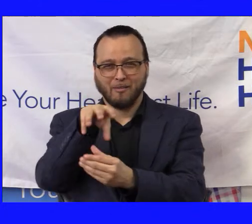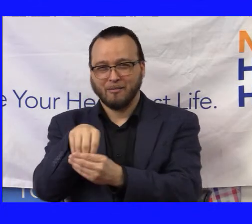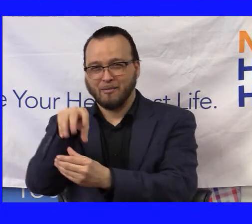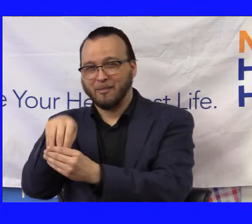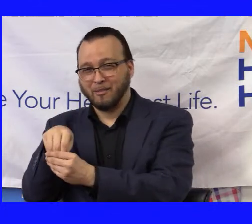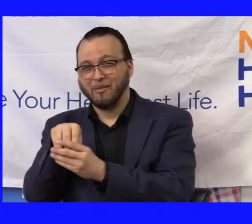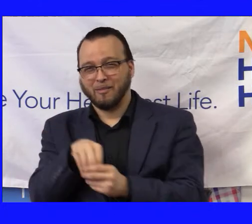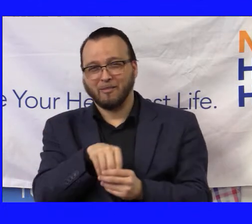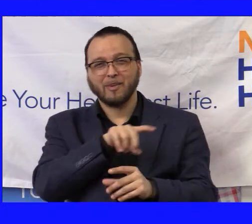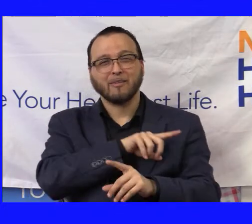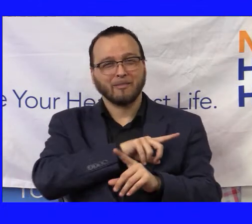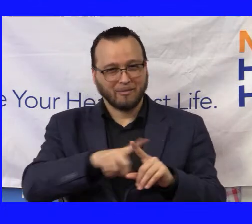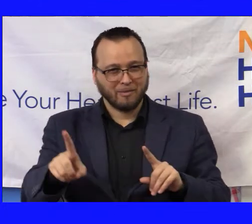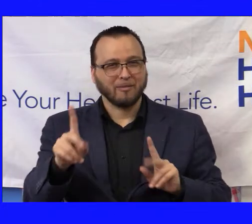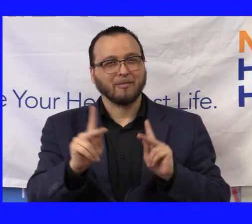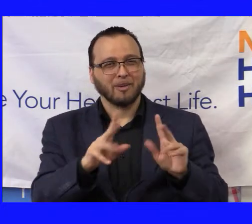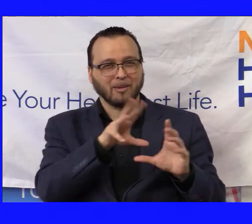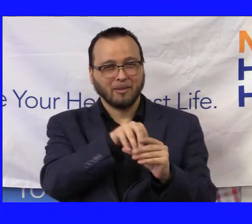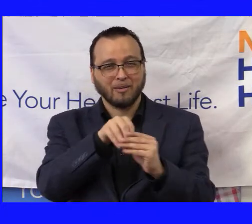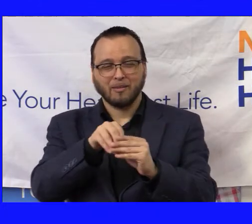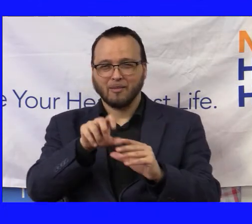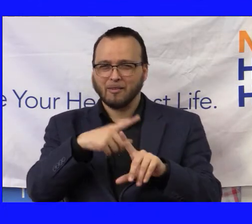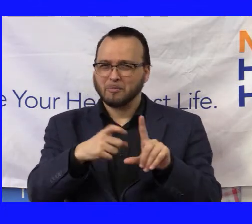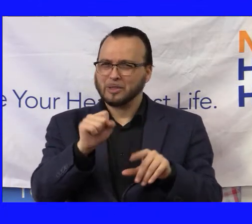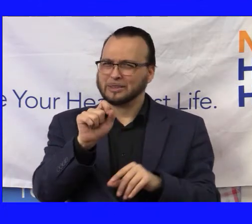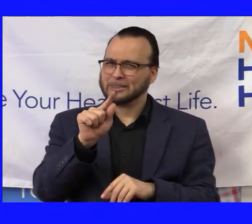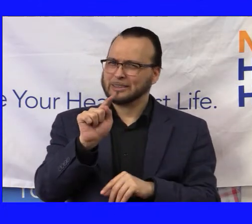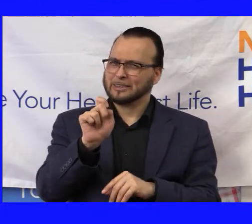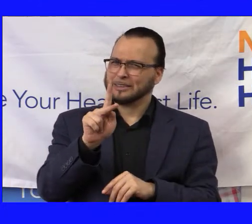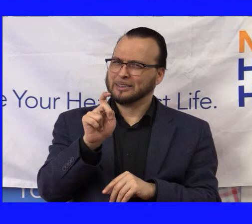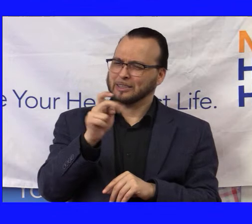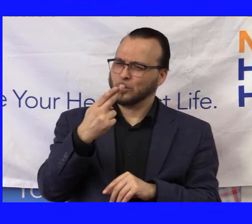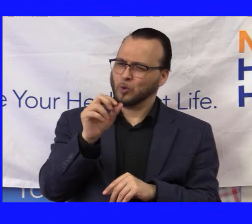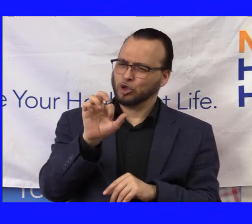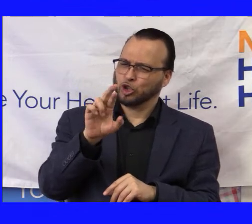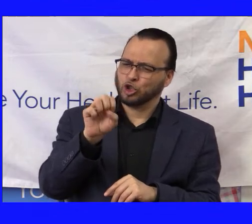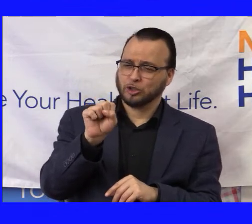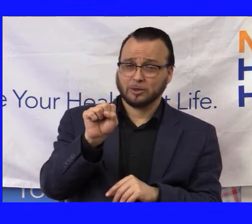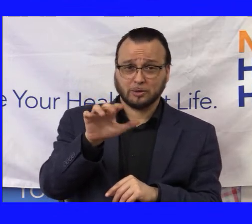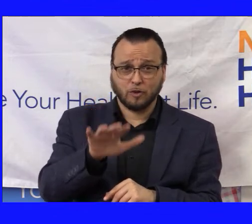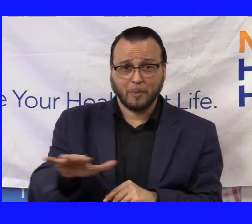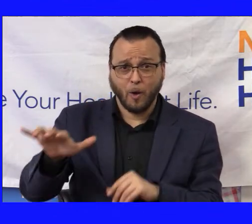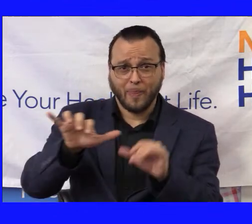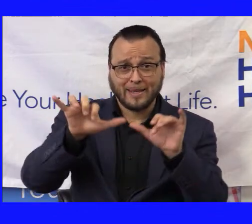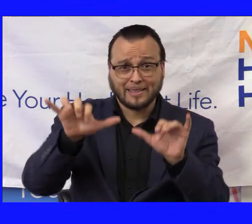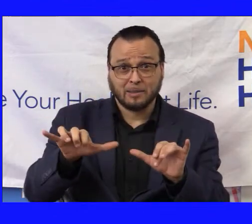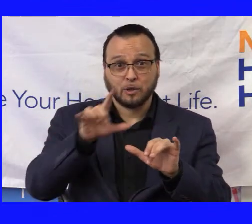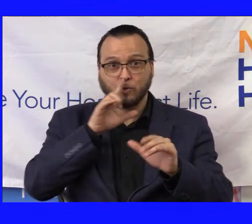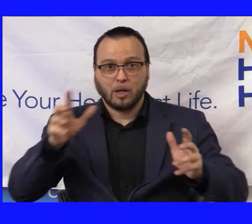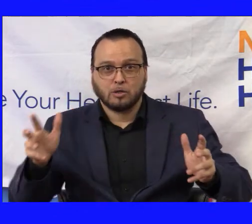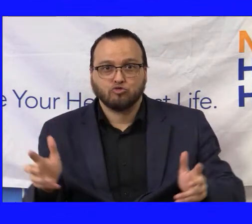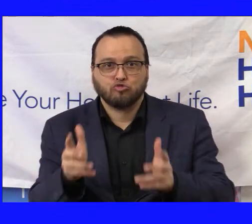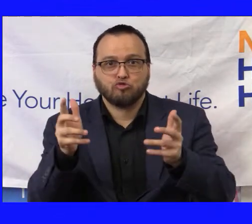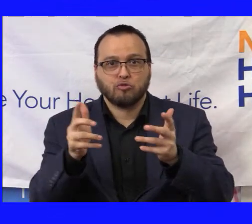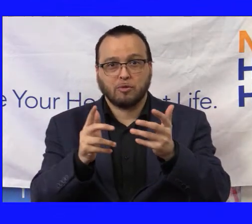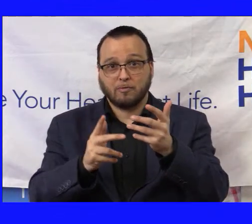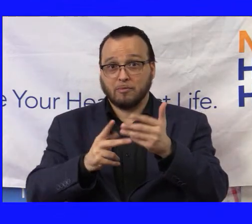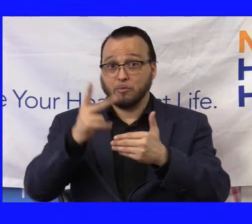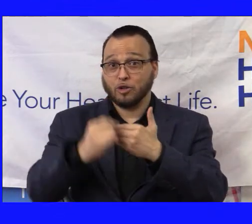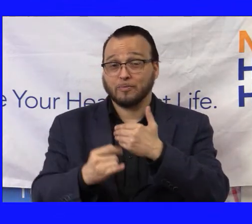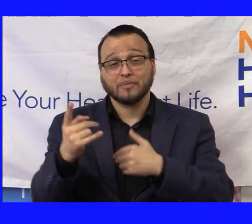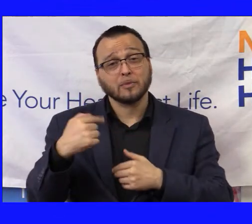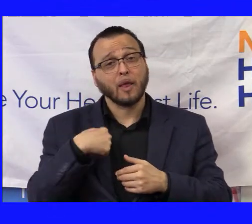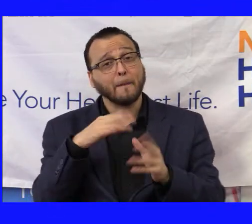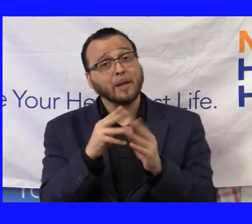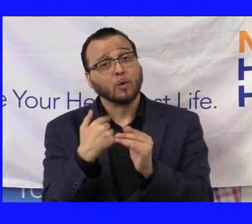different stakeholders throughout the entire system to really drive projects. And I must say, the meeting that we had last week